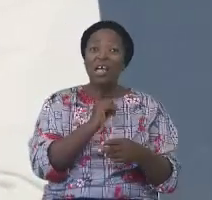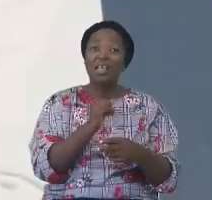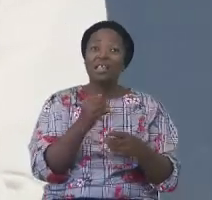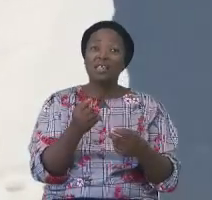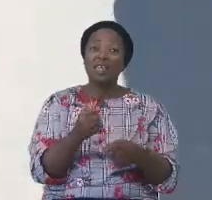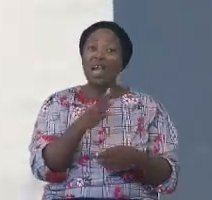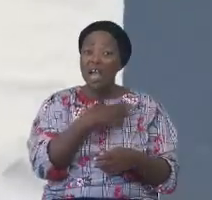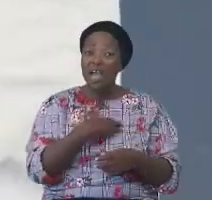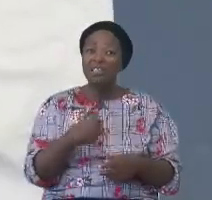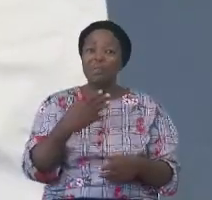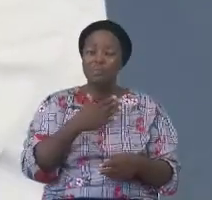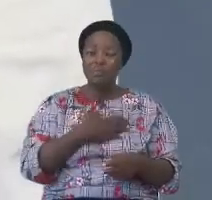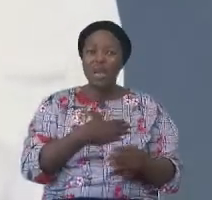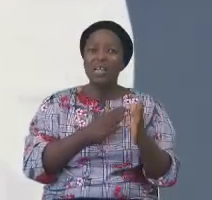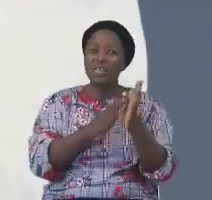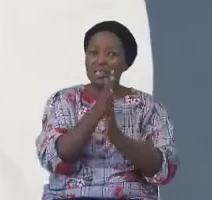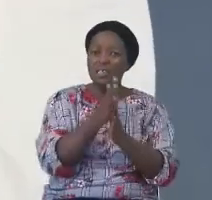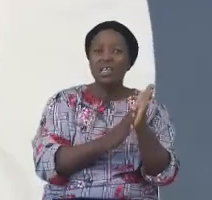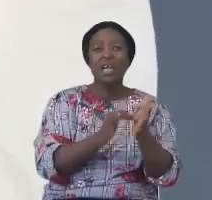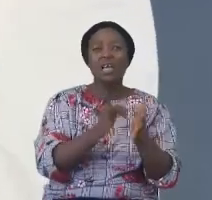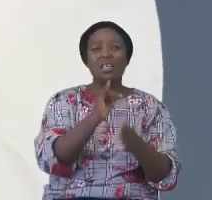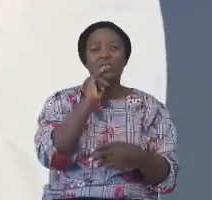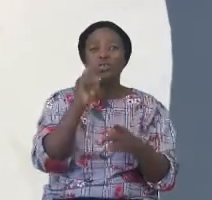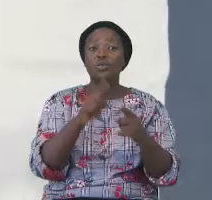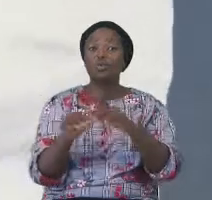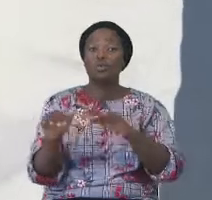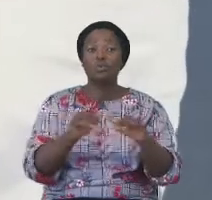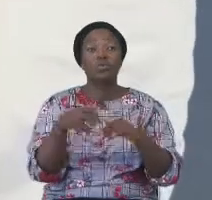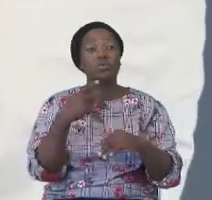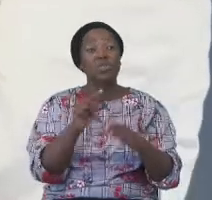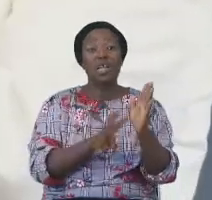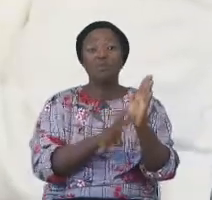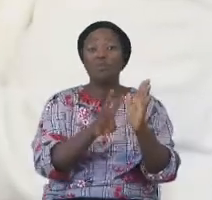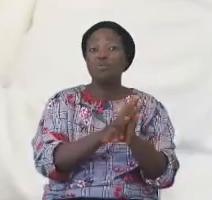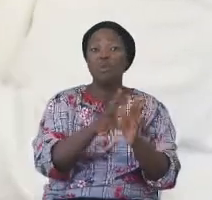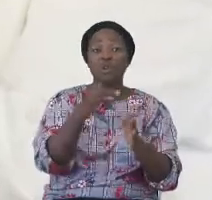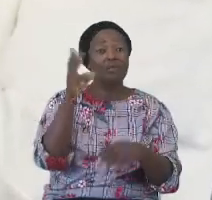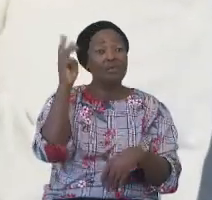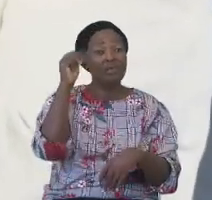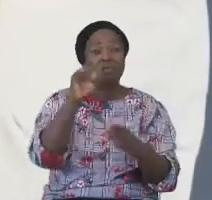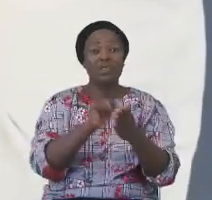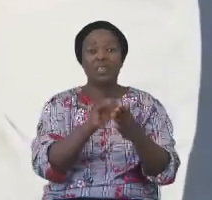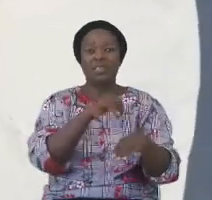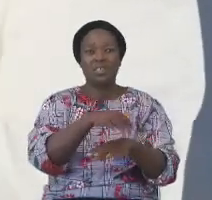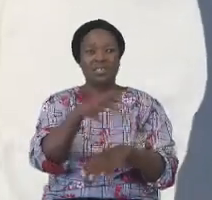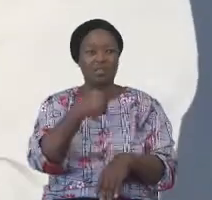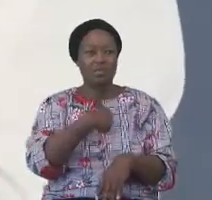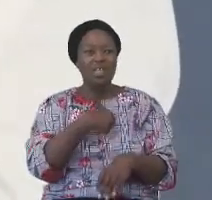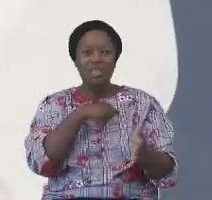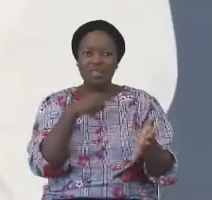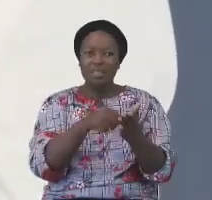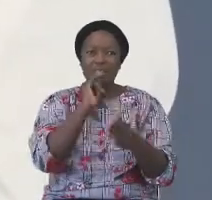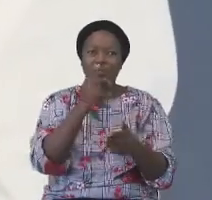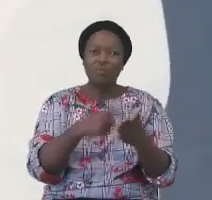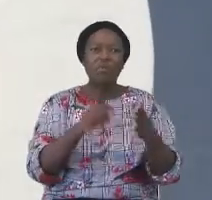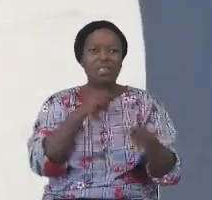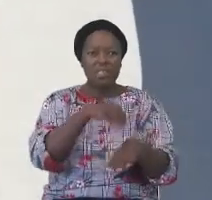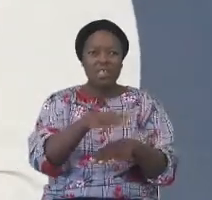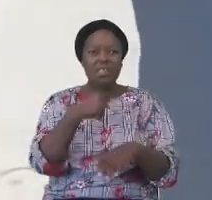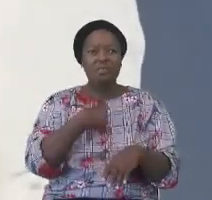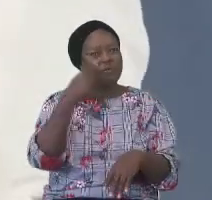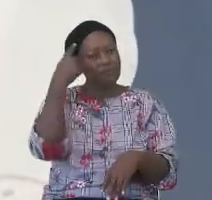mission i came with a vision and my will is to do the will of